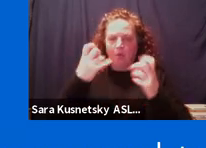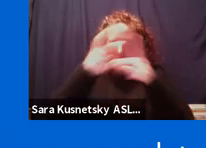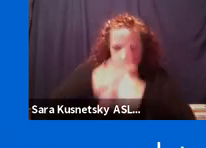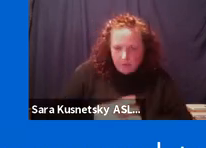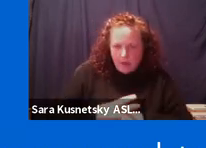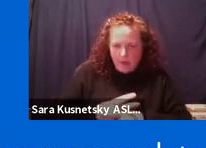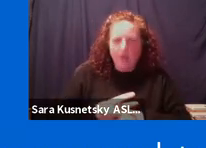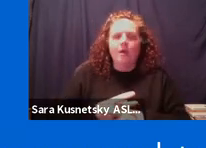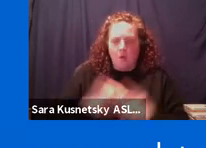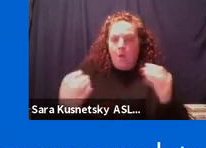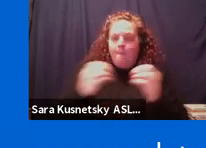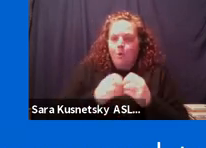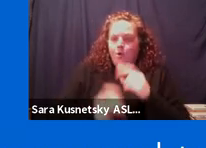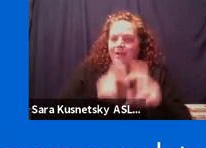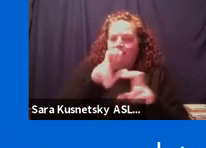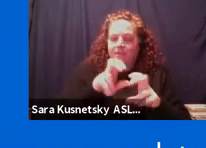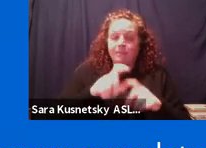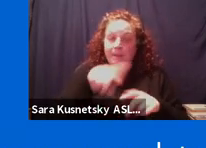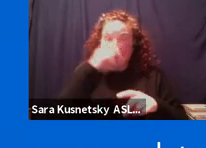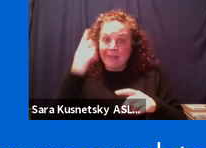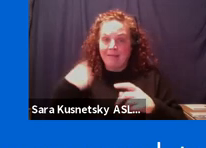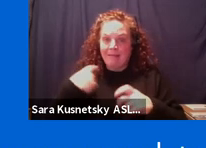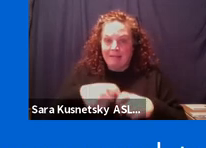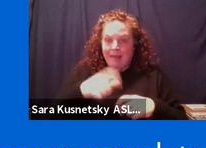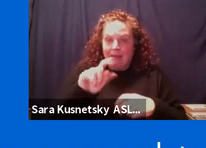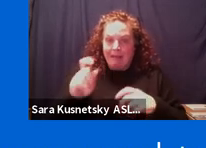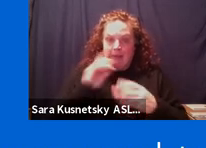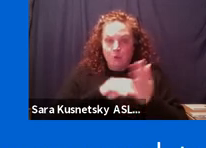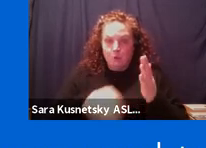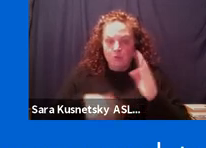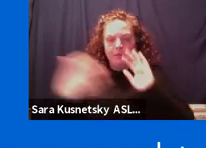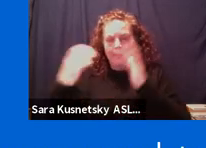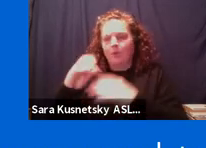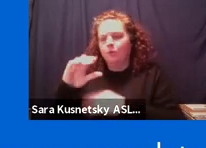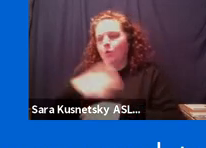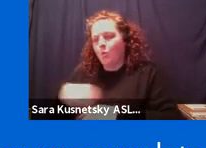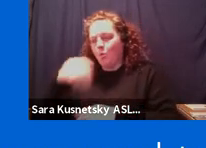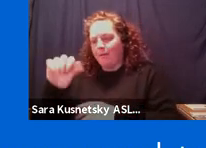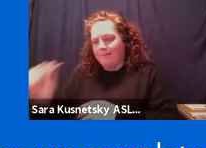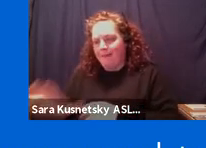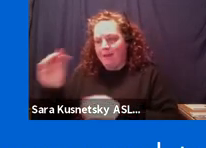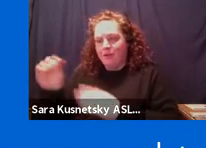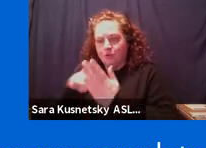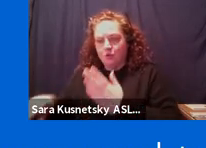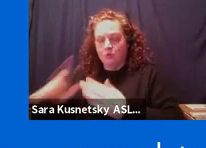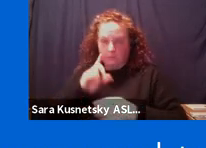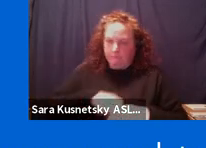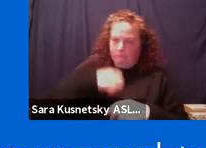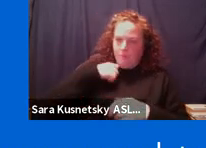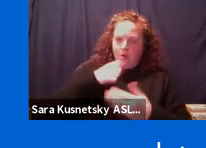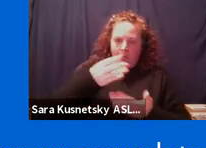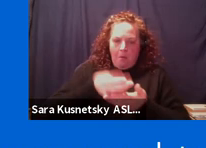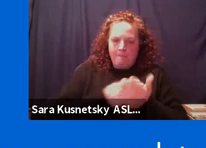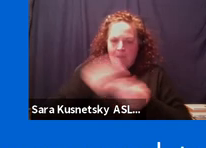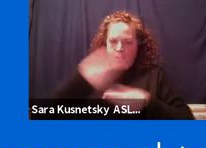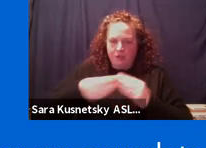larger investments in our Black and Latinx students relative to our white and Asian students. And while we are proud that our budget shows this